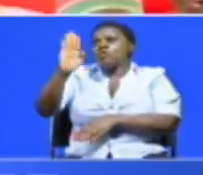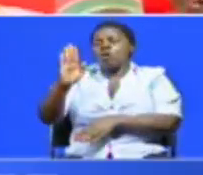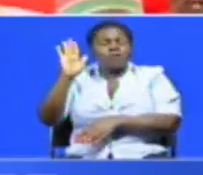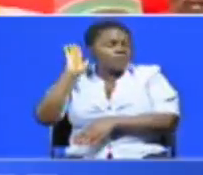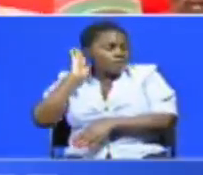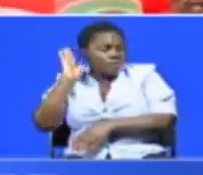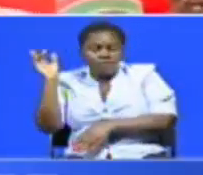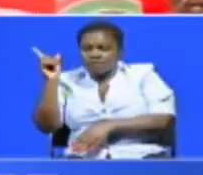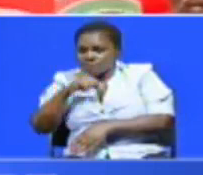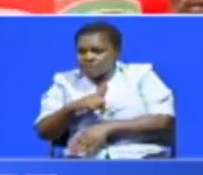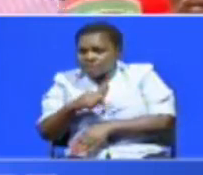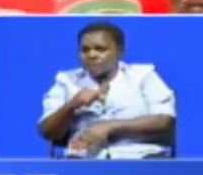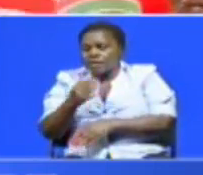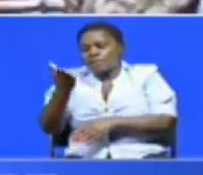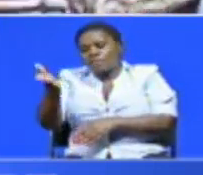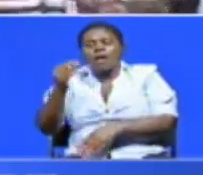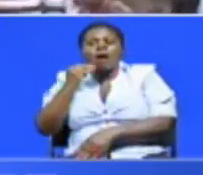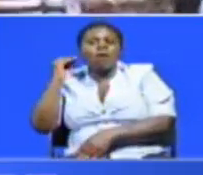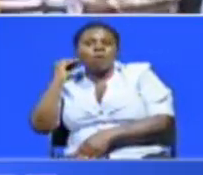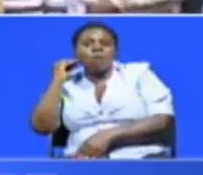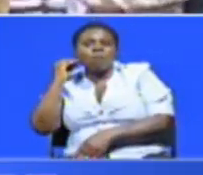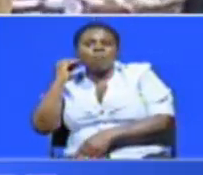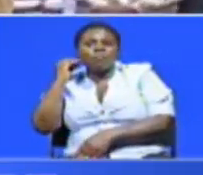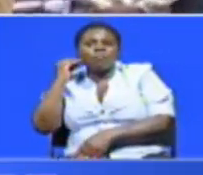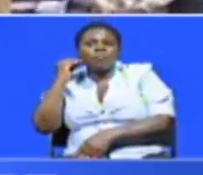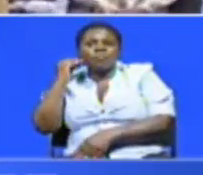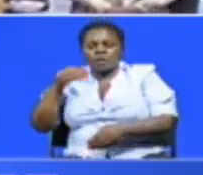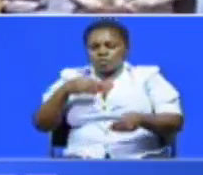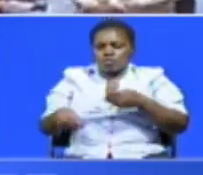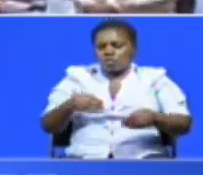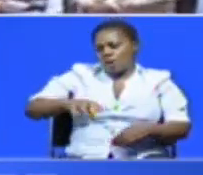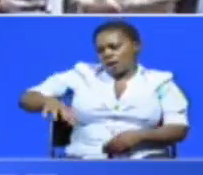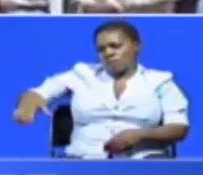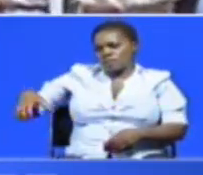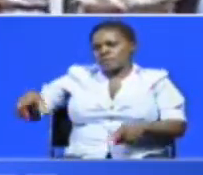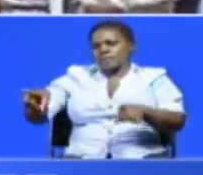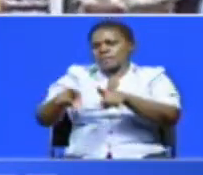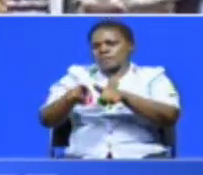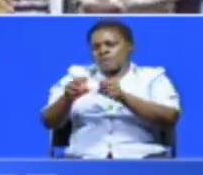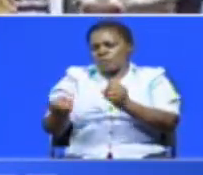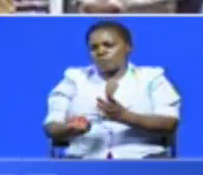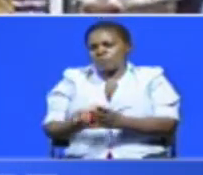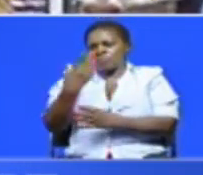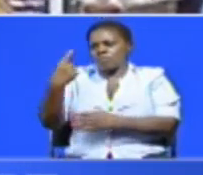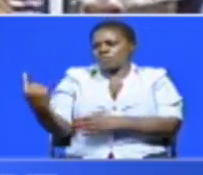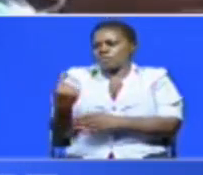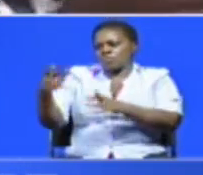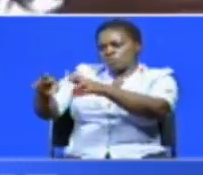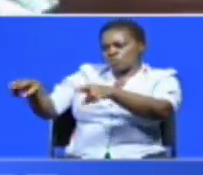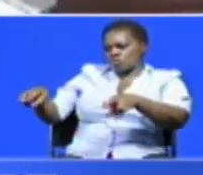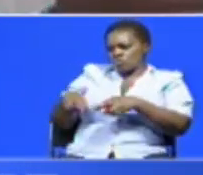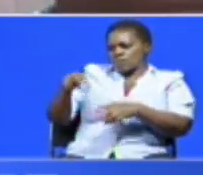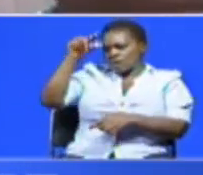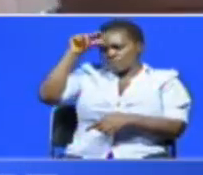tu. Hata wakiomba kule nyumbani. Across the ridge in Bungoma County, apart from setting up an isolation center,